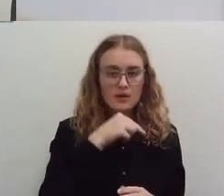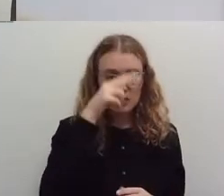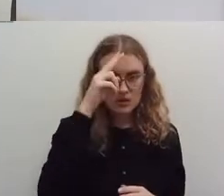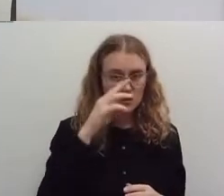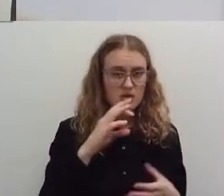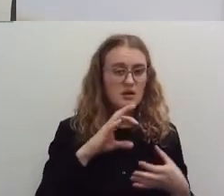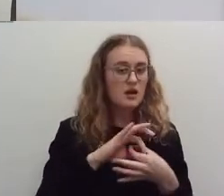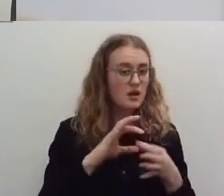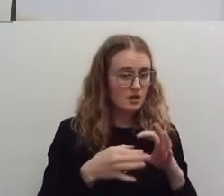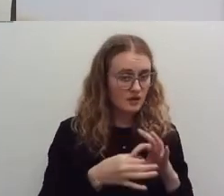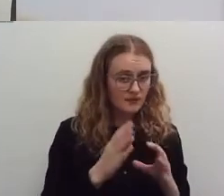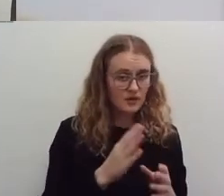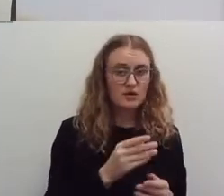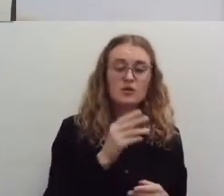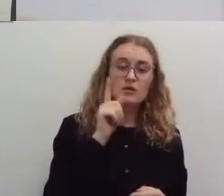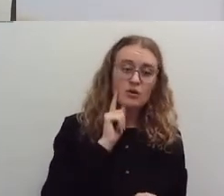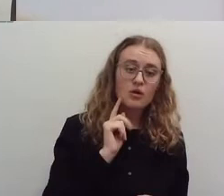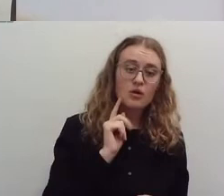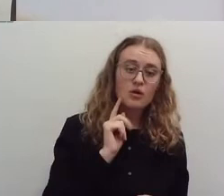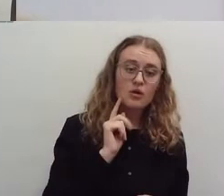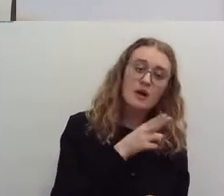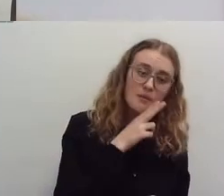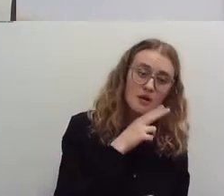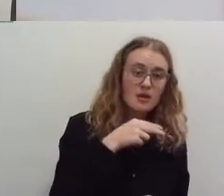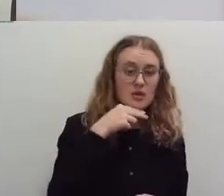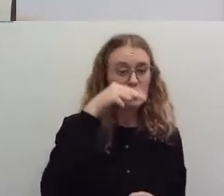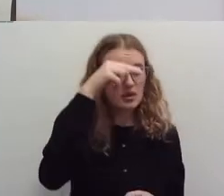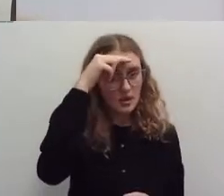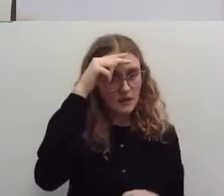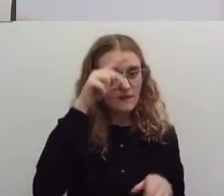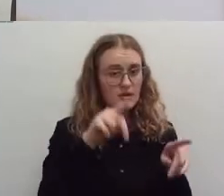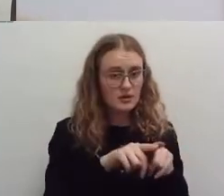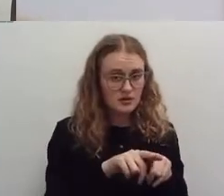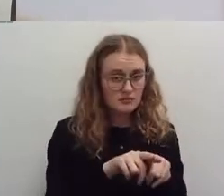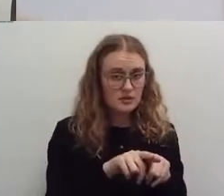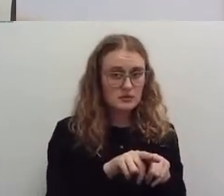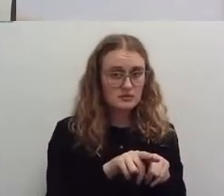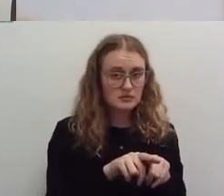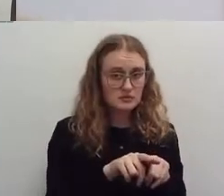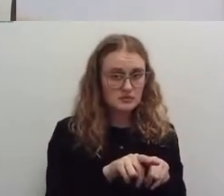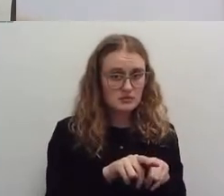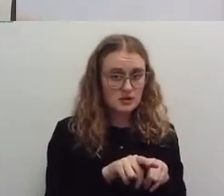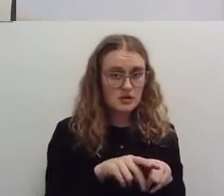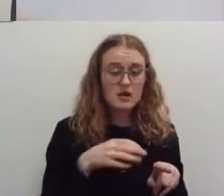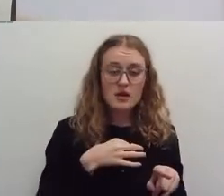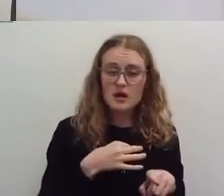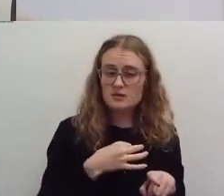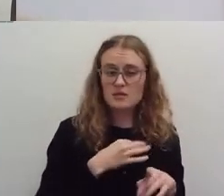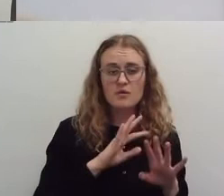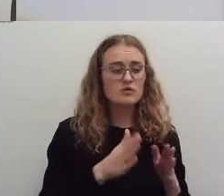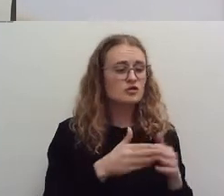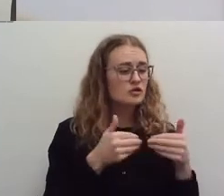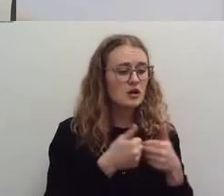if there are two mothers or two fathers, or however the family is put together. And so it's really important that the